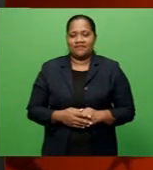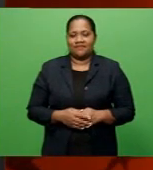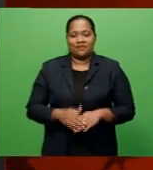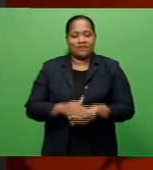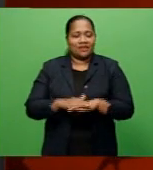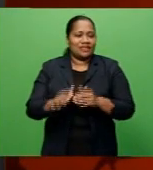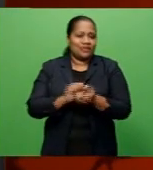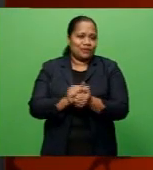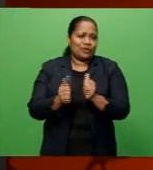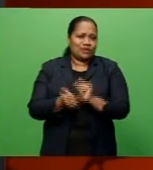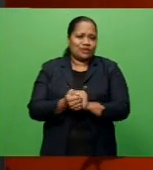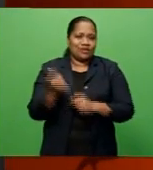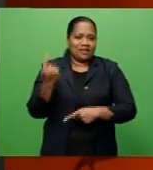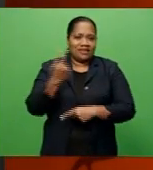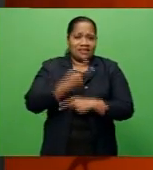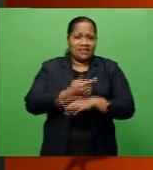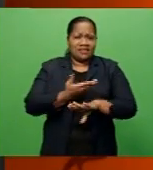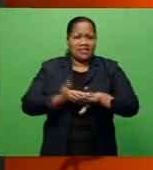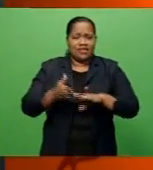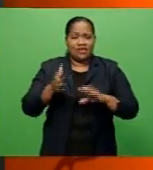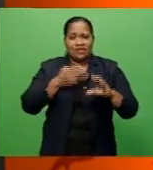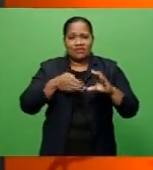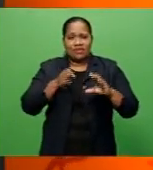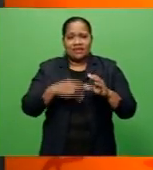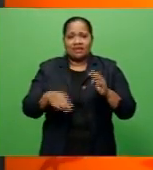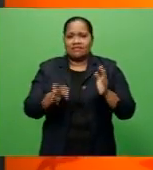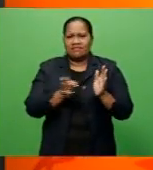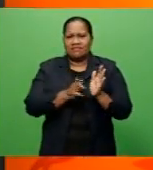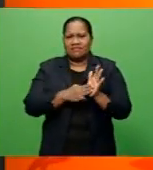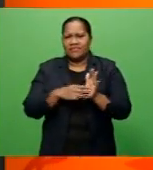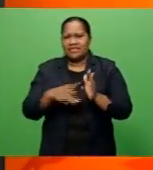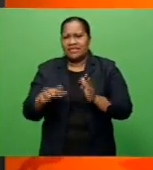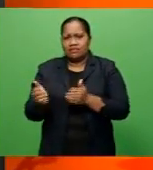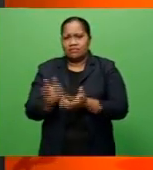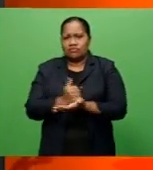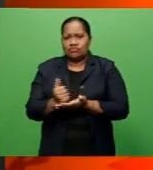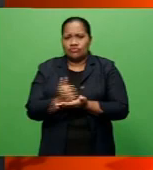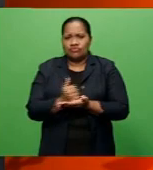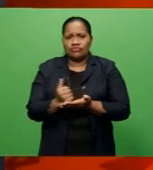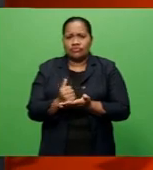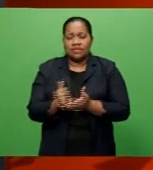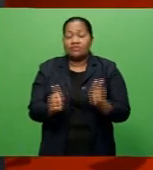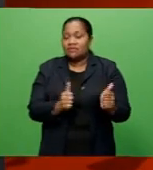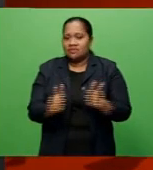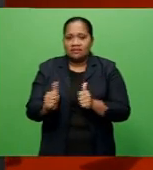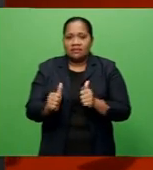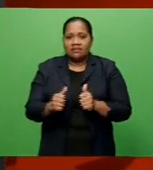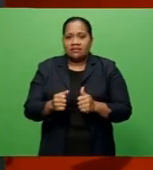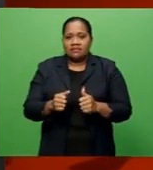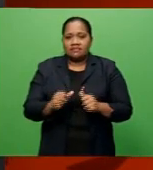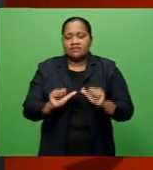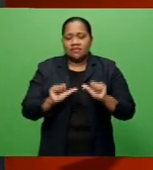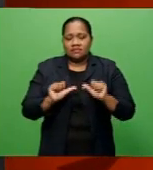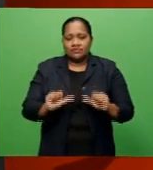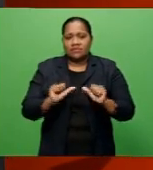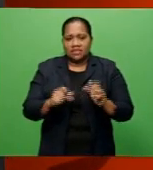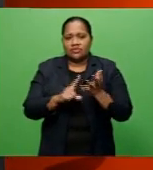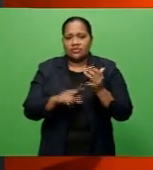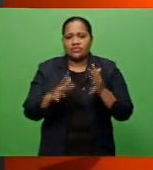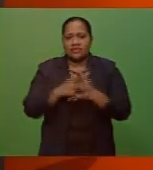That's it from Sports Tonight and New Media. Biden administration vows to protect U.S. from Huawei. Details coming